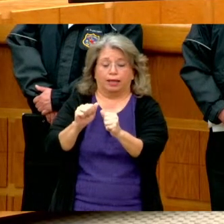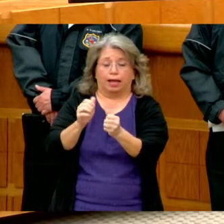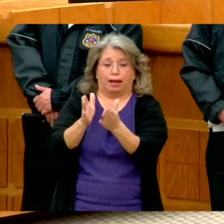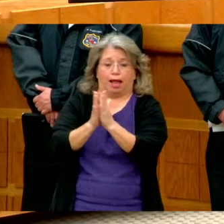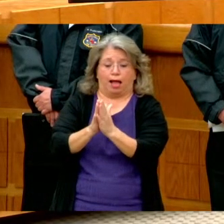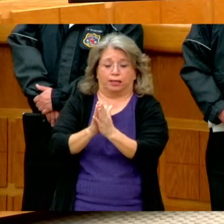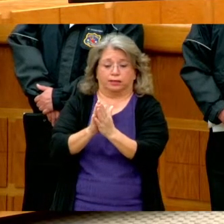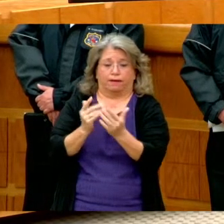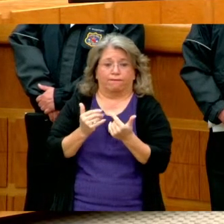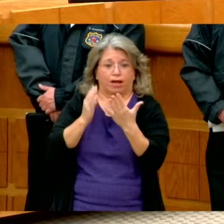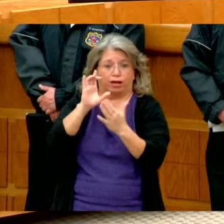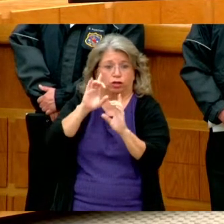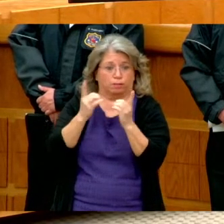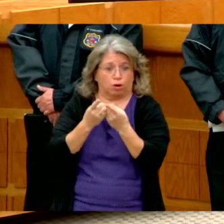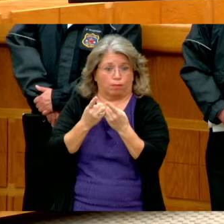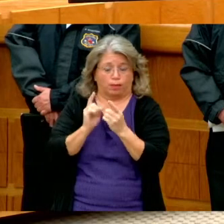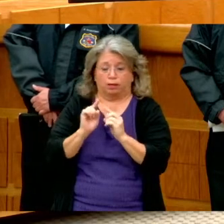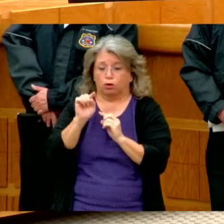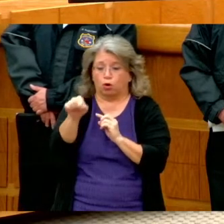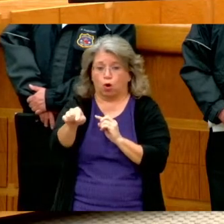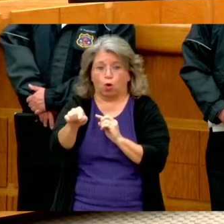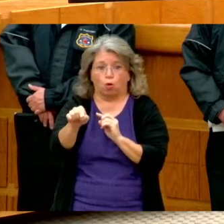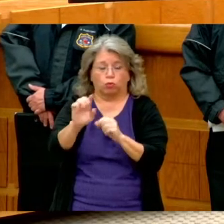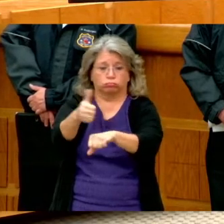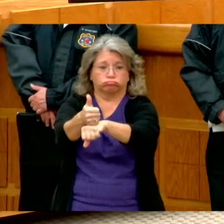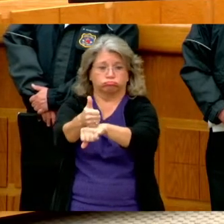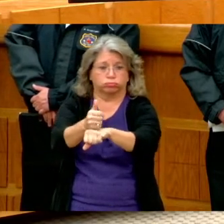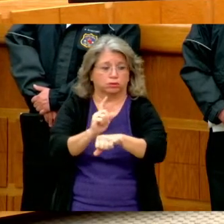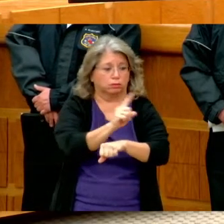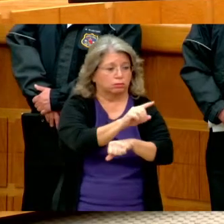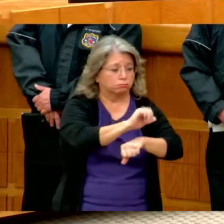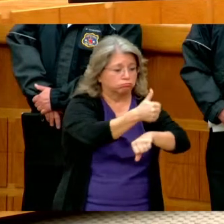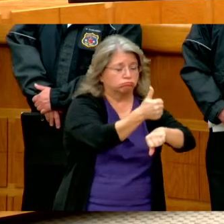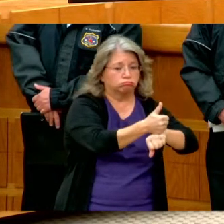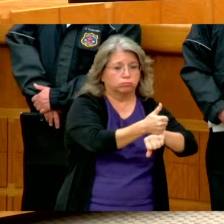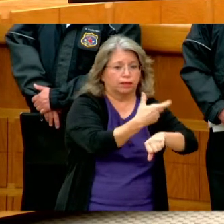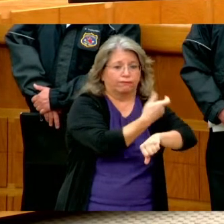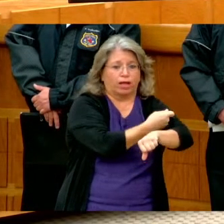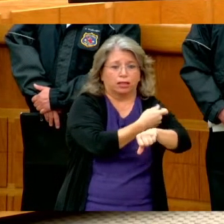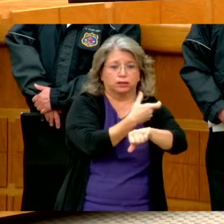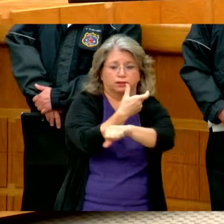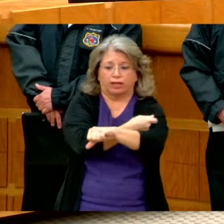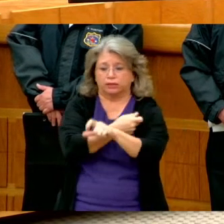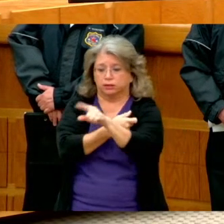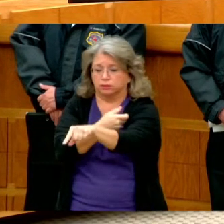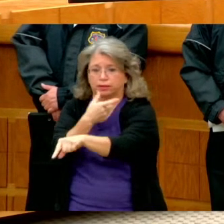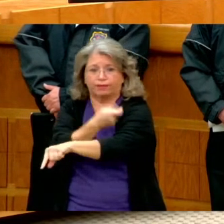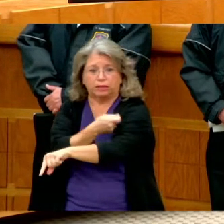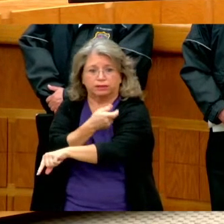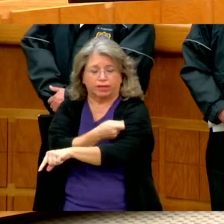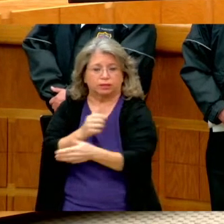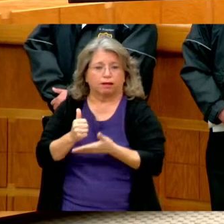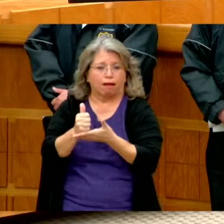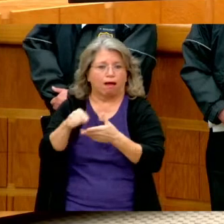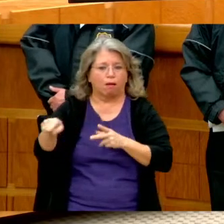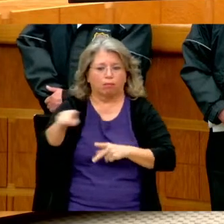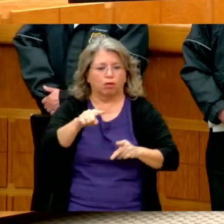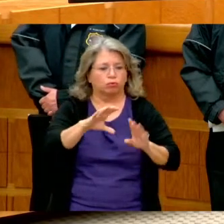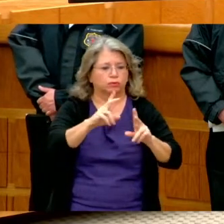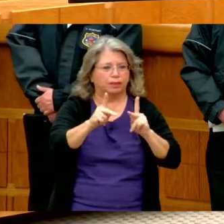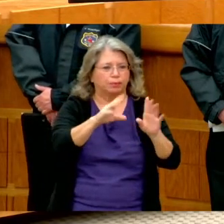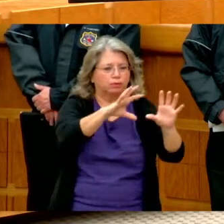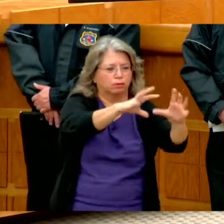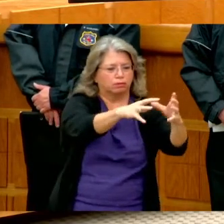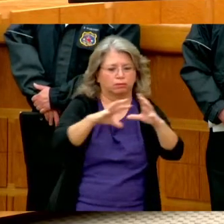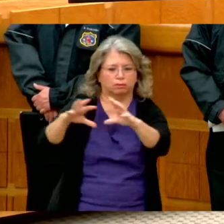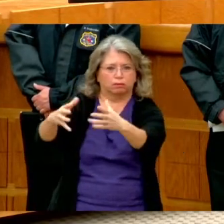do best: reach out, touch somebody, help them heal. And so I know that that is upcoming. We were